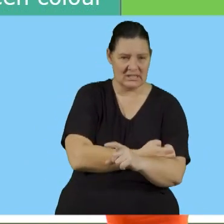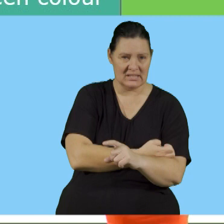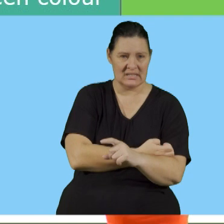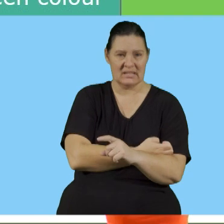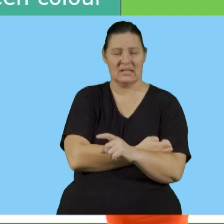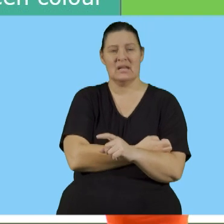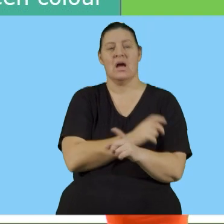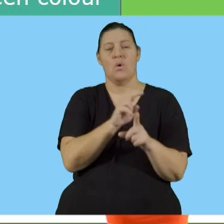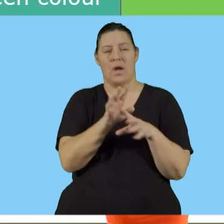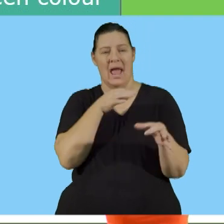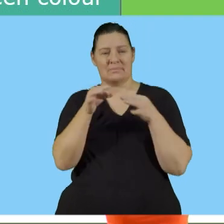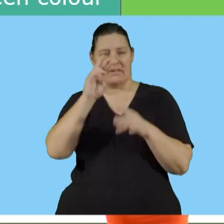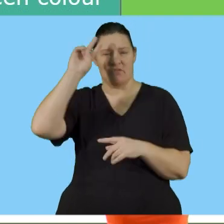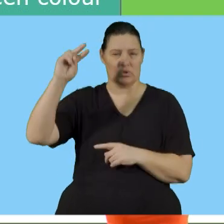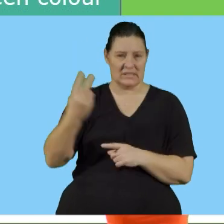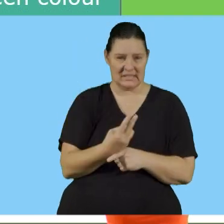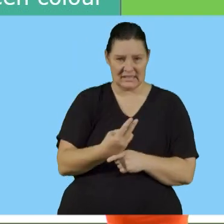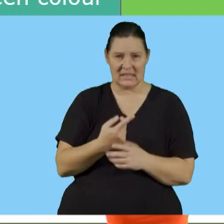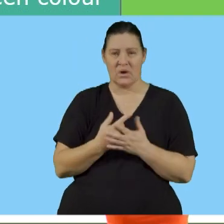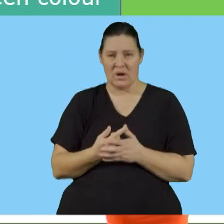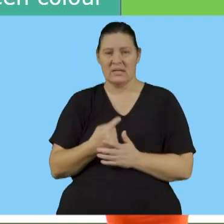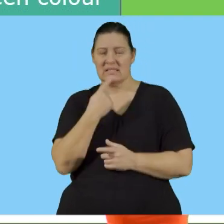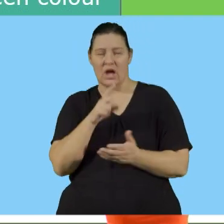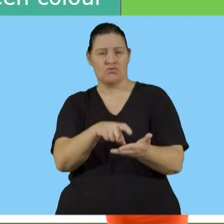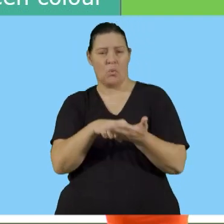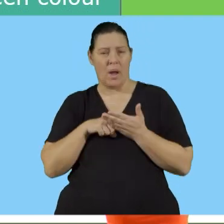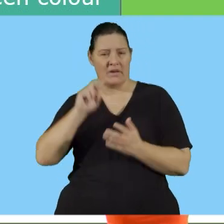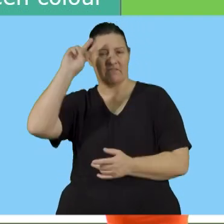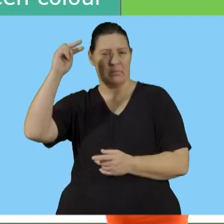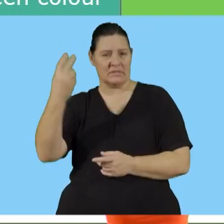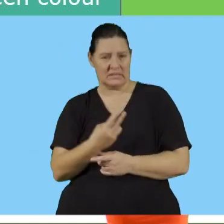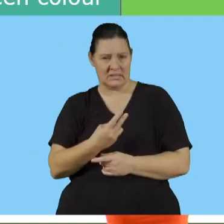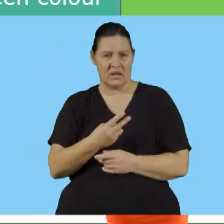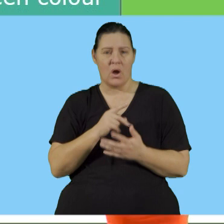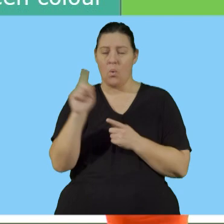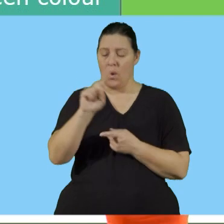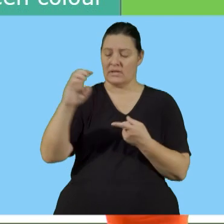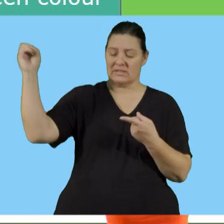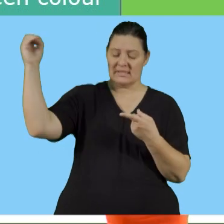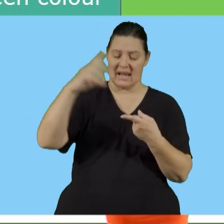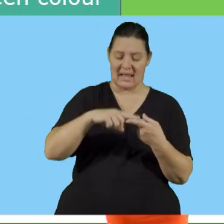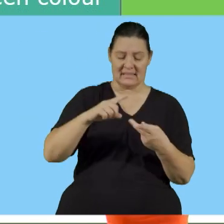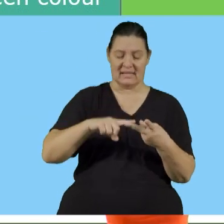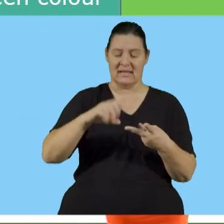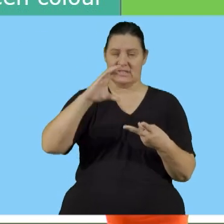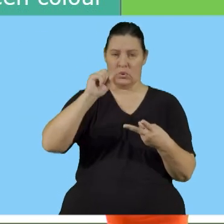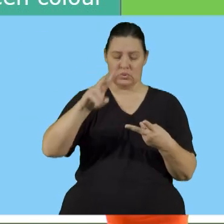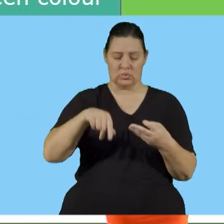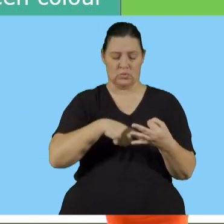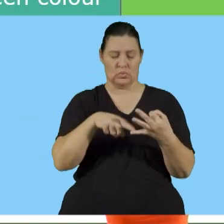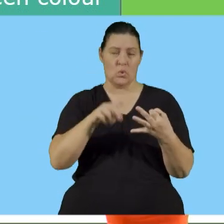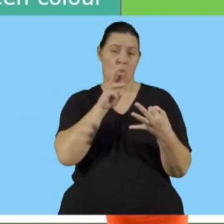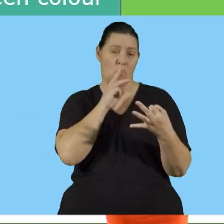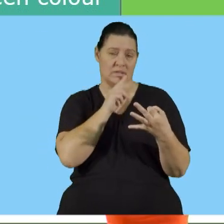defined photosynthesis. We then spoke about the requirements of photosynthesis, which was sunlight, carbon dioxide, and water.